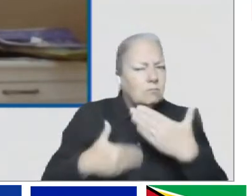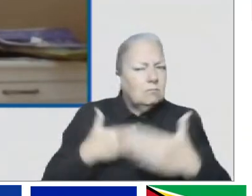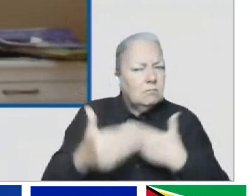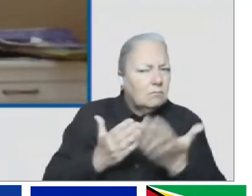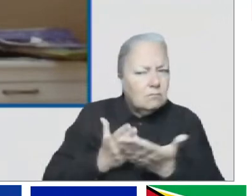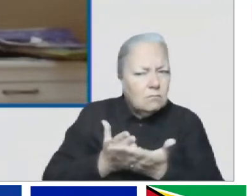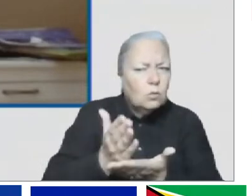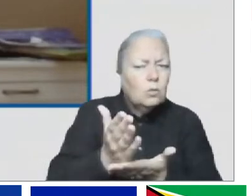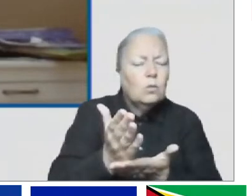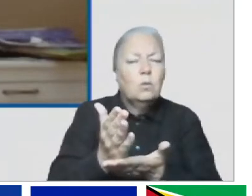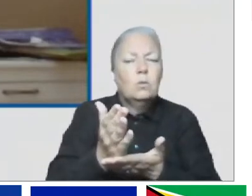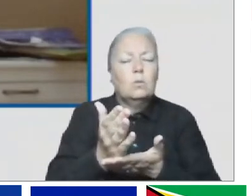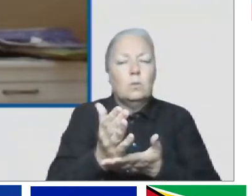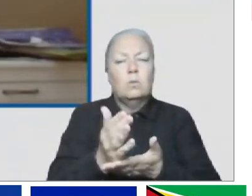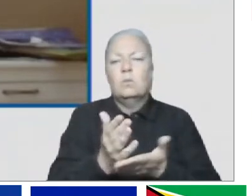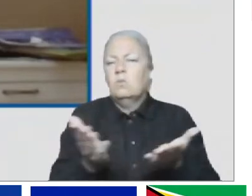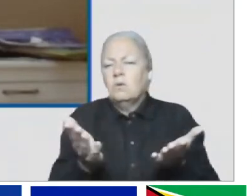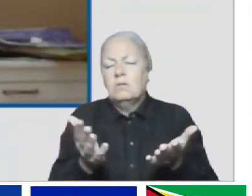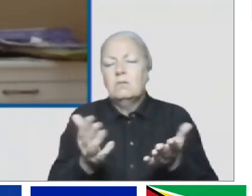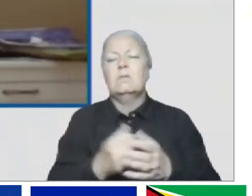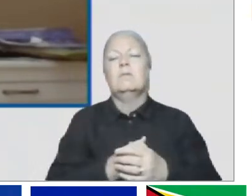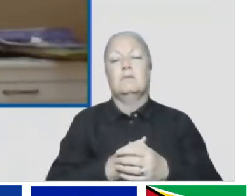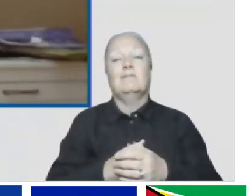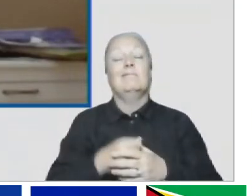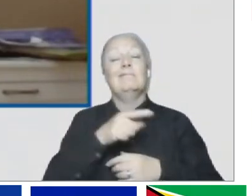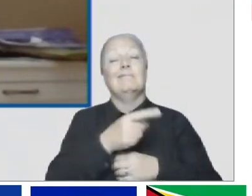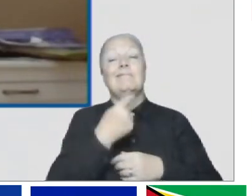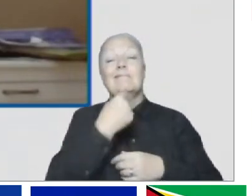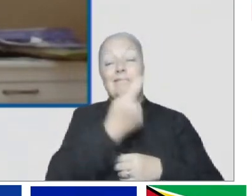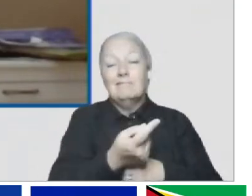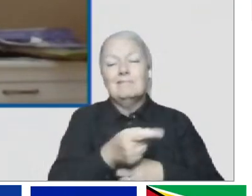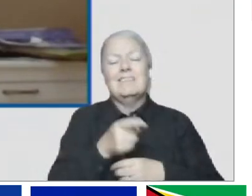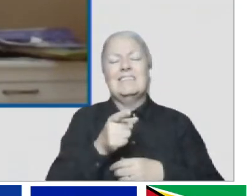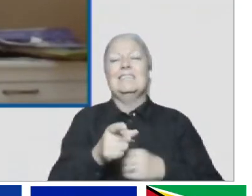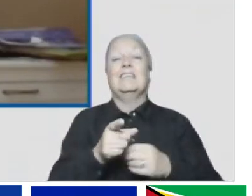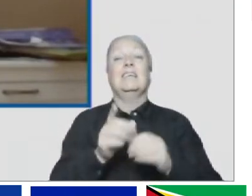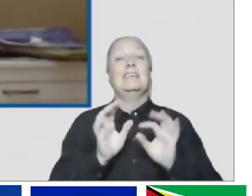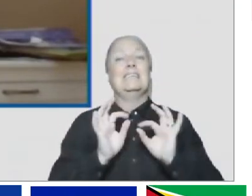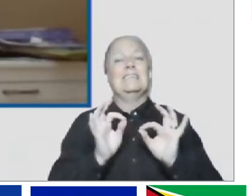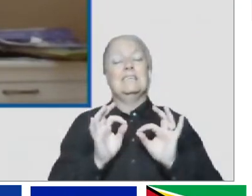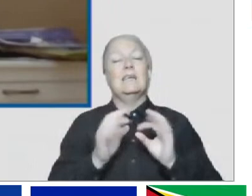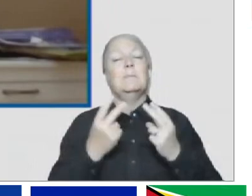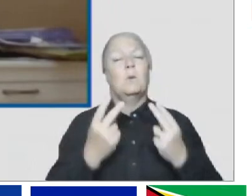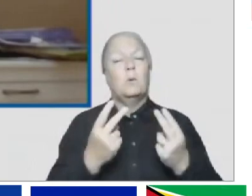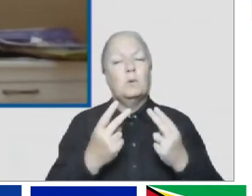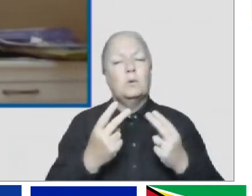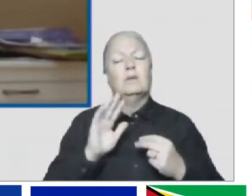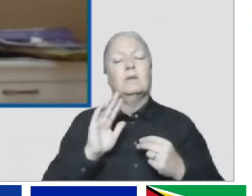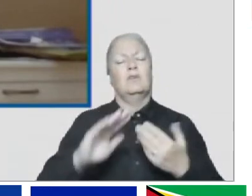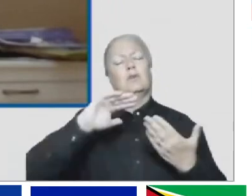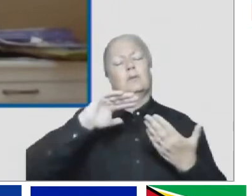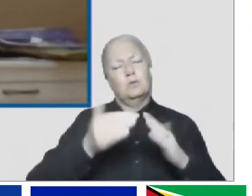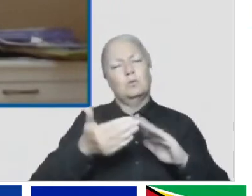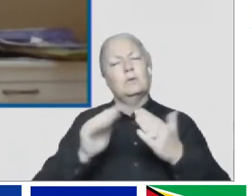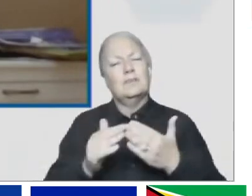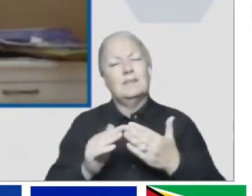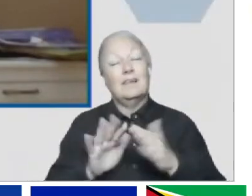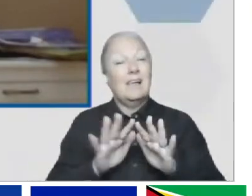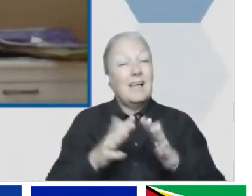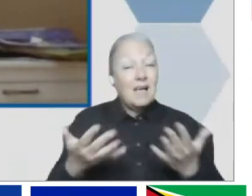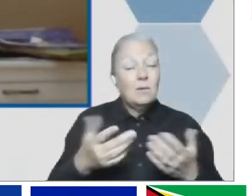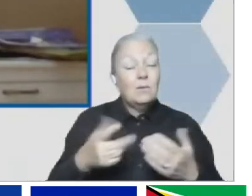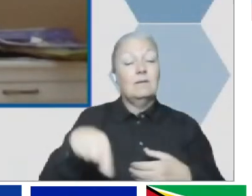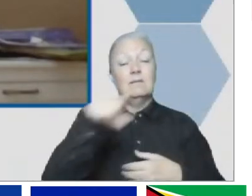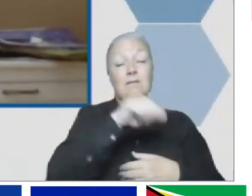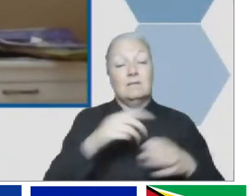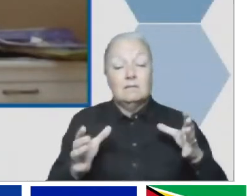Claudia talked of that fundamental thing is building the resilience of the communities most at risk. How can we all come together to build that resilience,